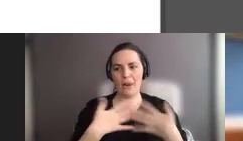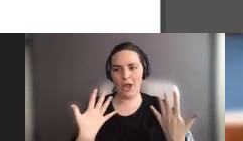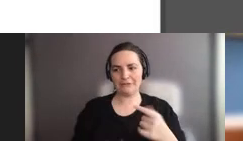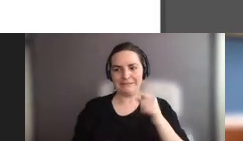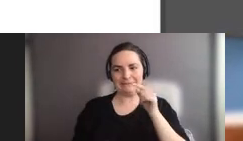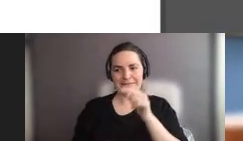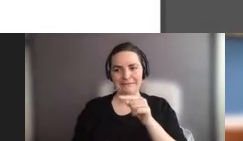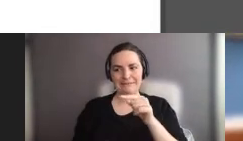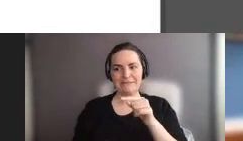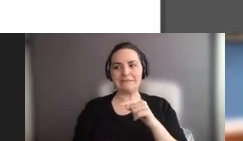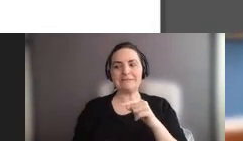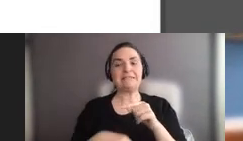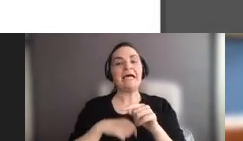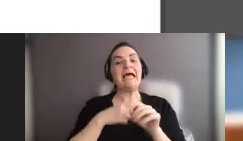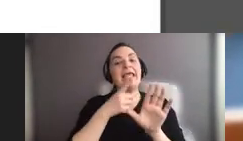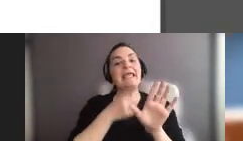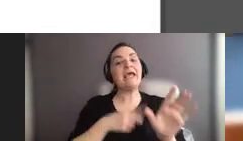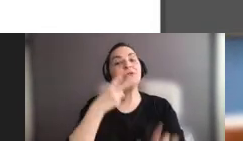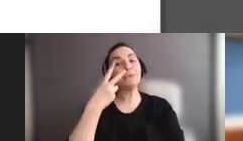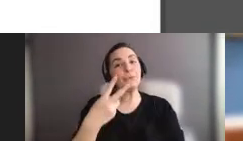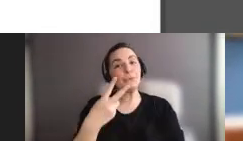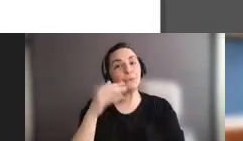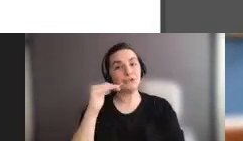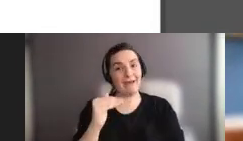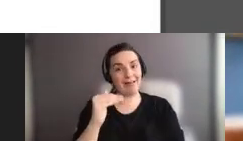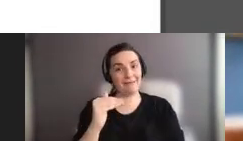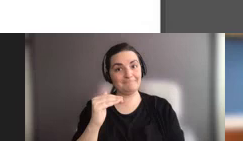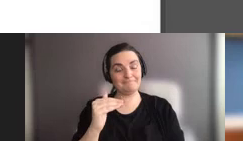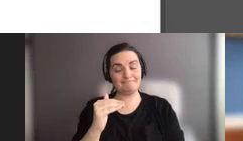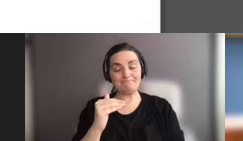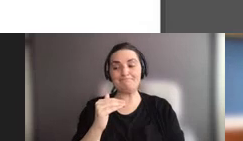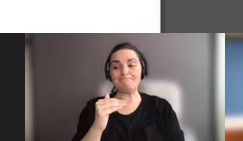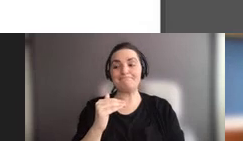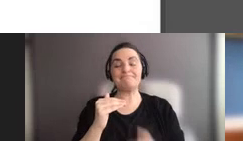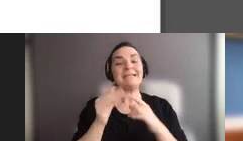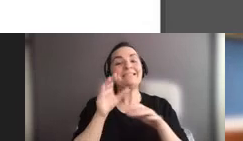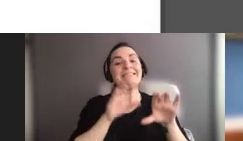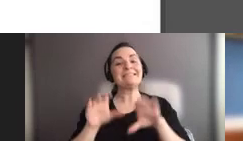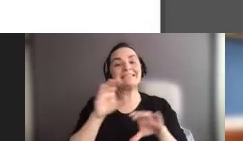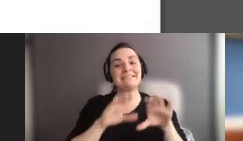year 2 child in a science lesson.